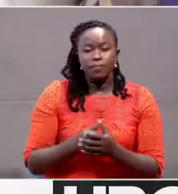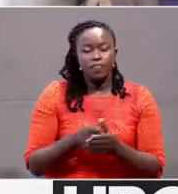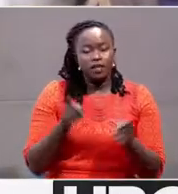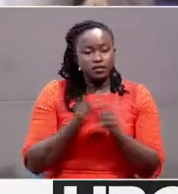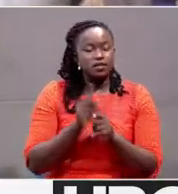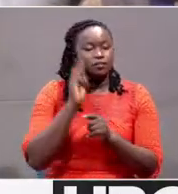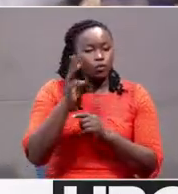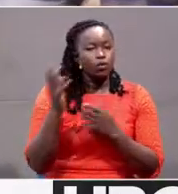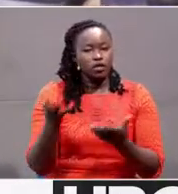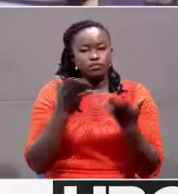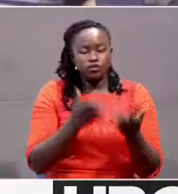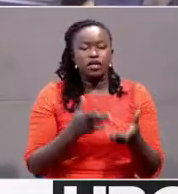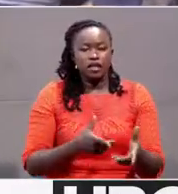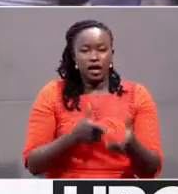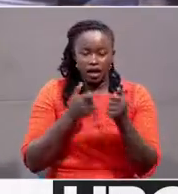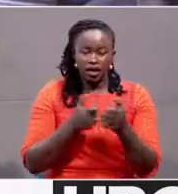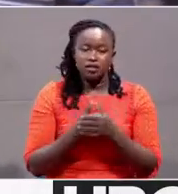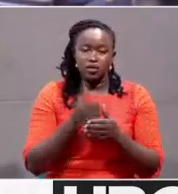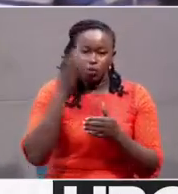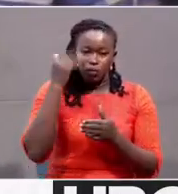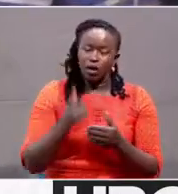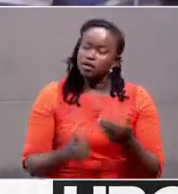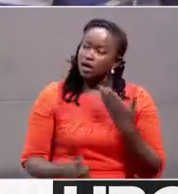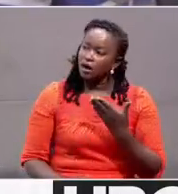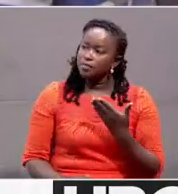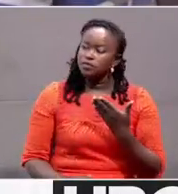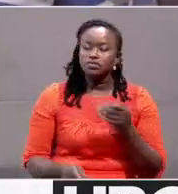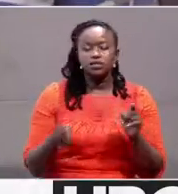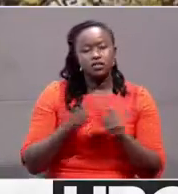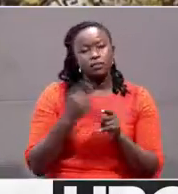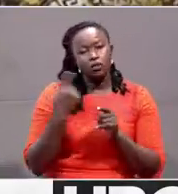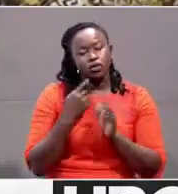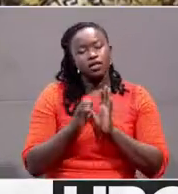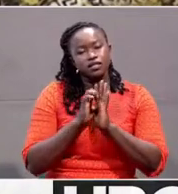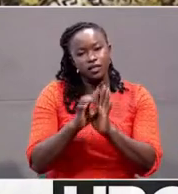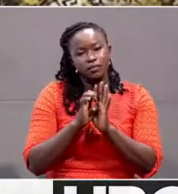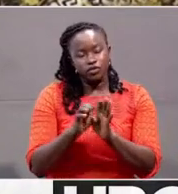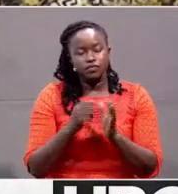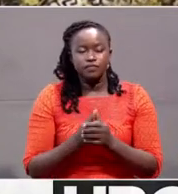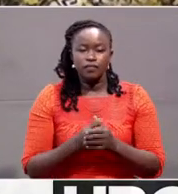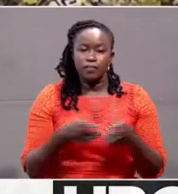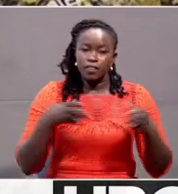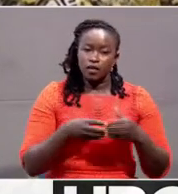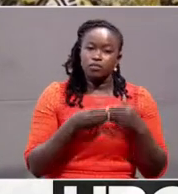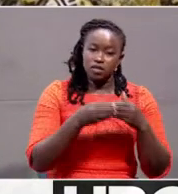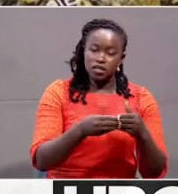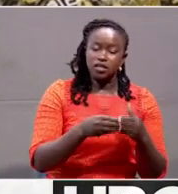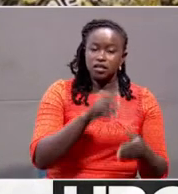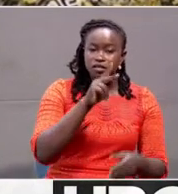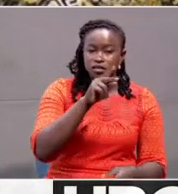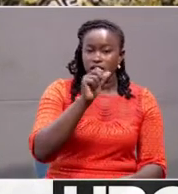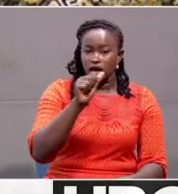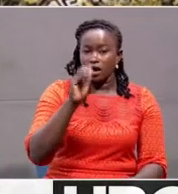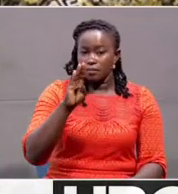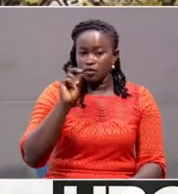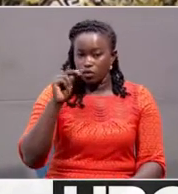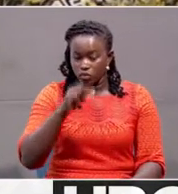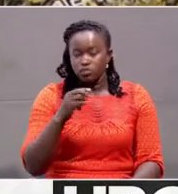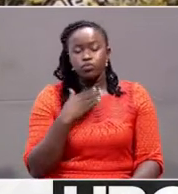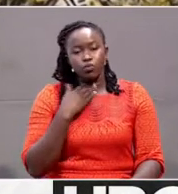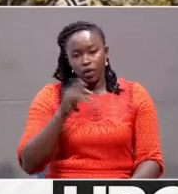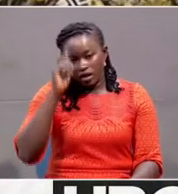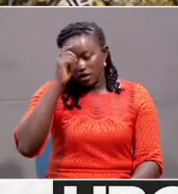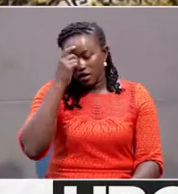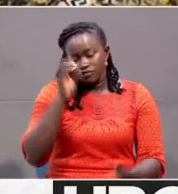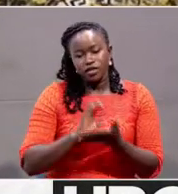guns as we see these ones as examples. Leaders in Kabong district now want government to